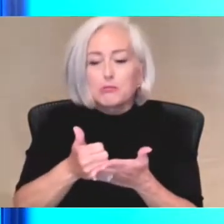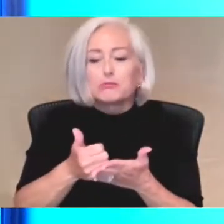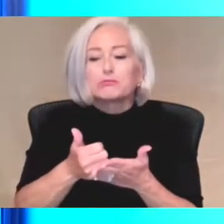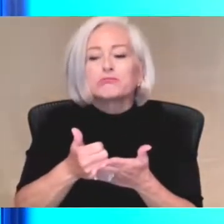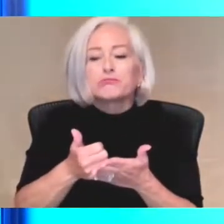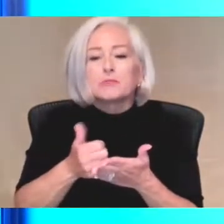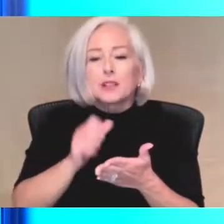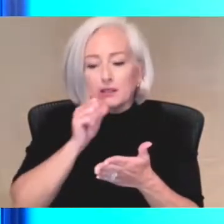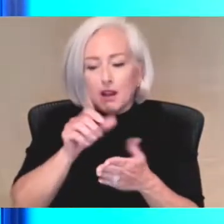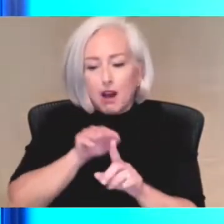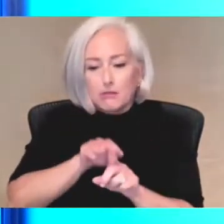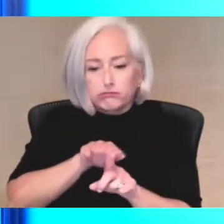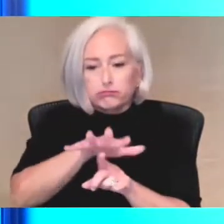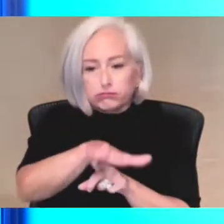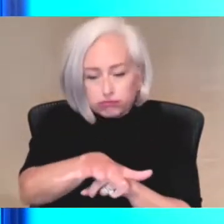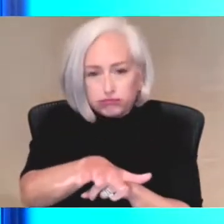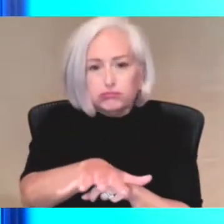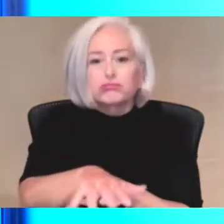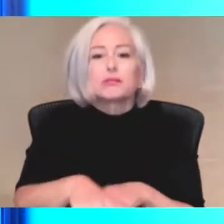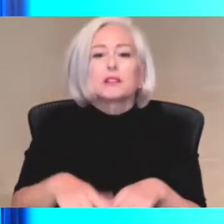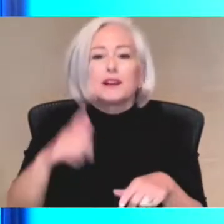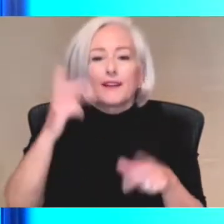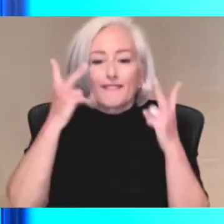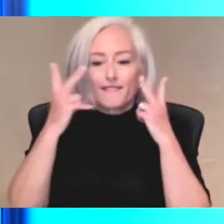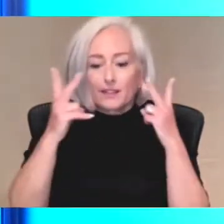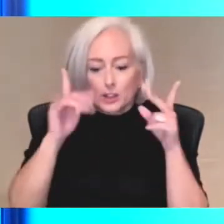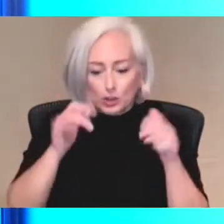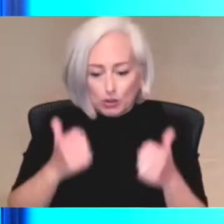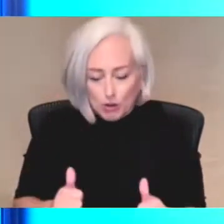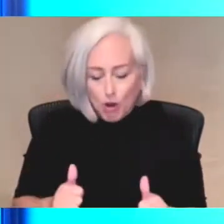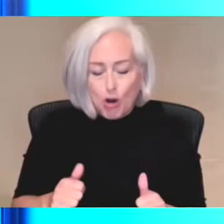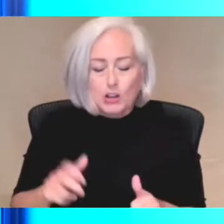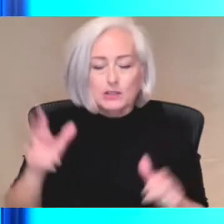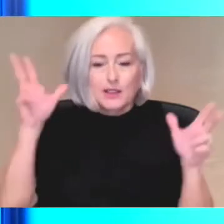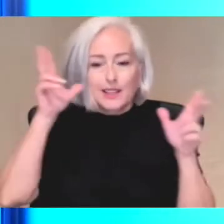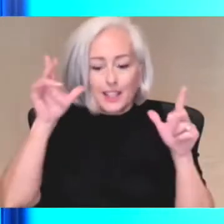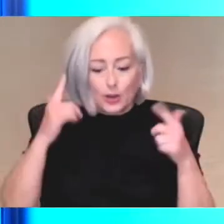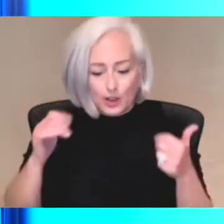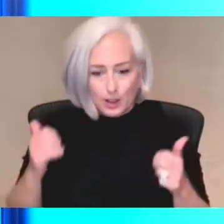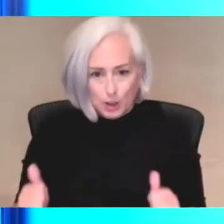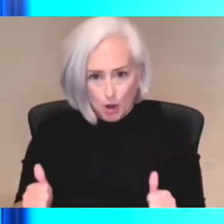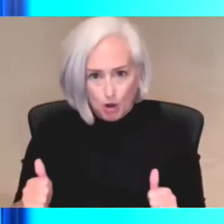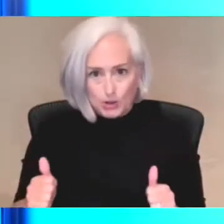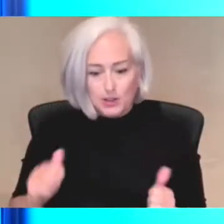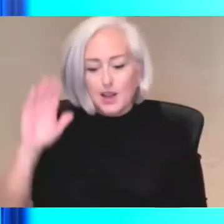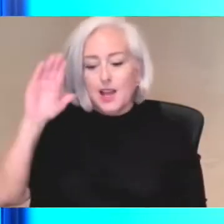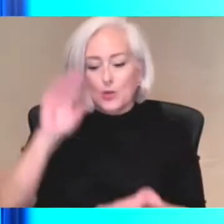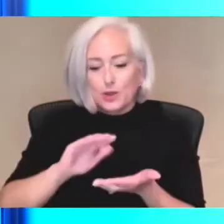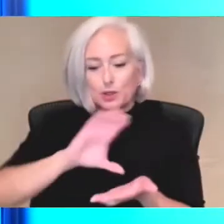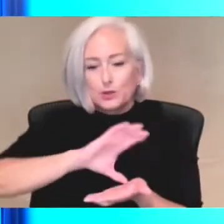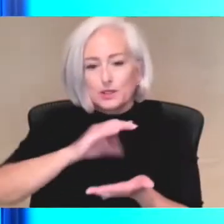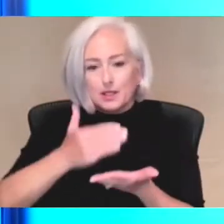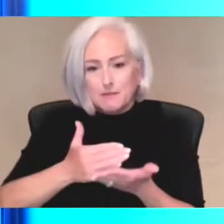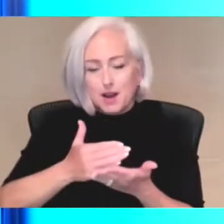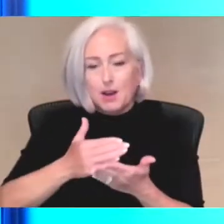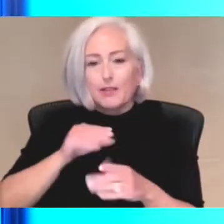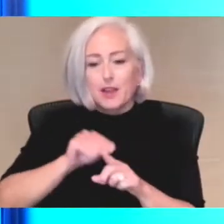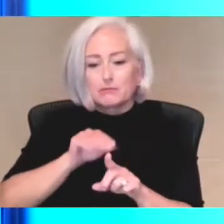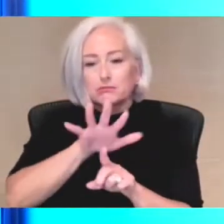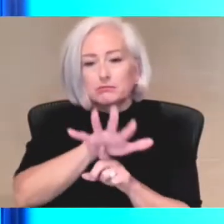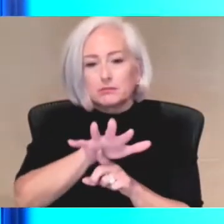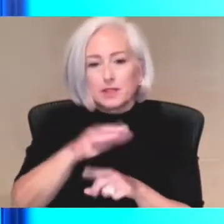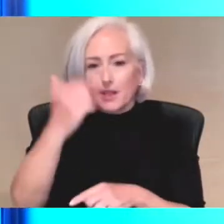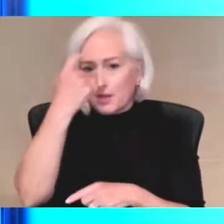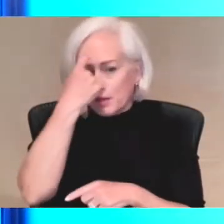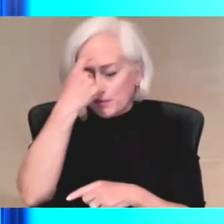like vision loss, hearing loss, and importantly, reducing significantly the dose to the brain, which can help decrease the risk